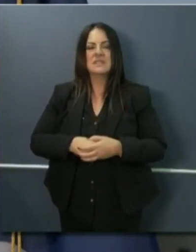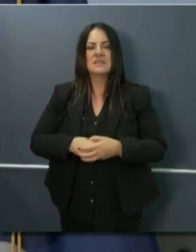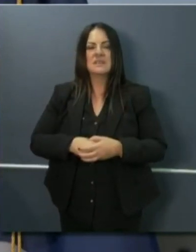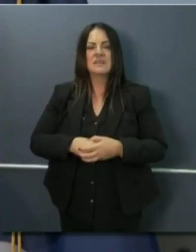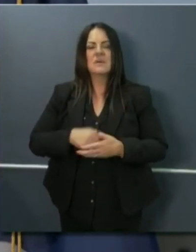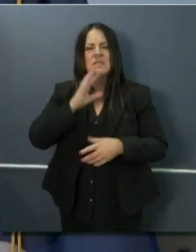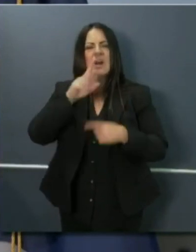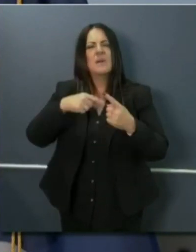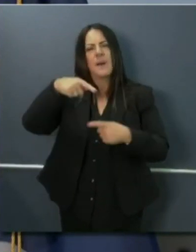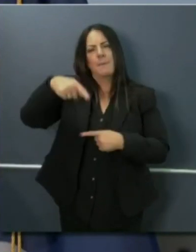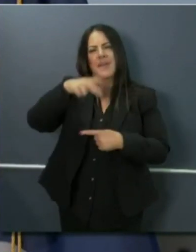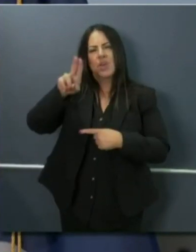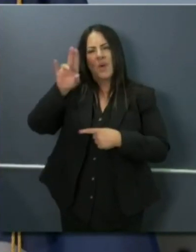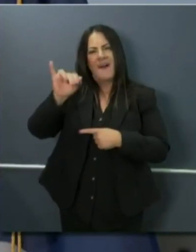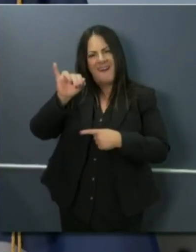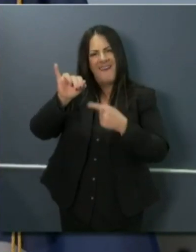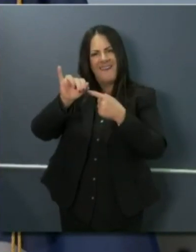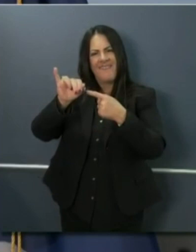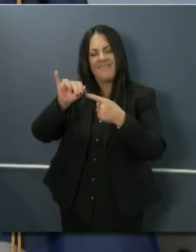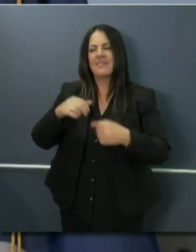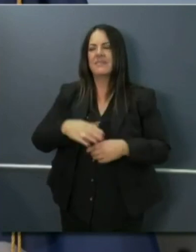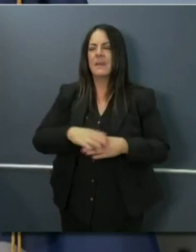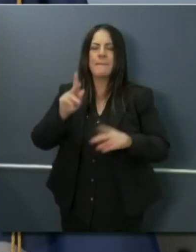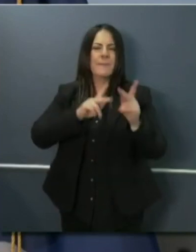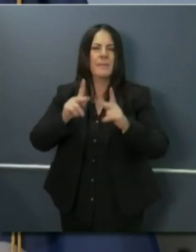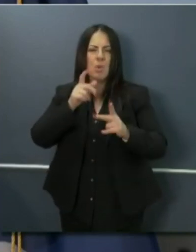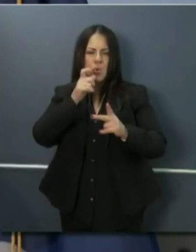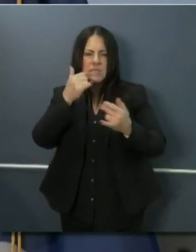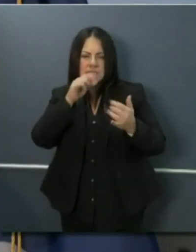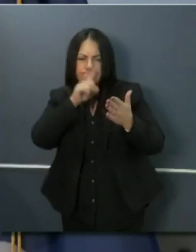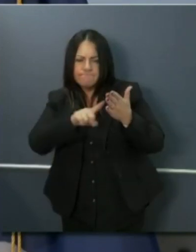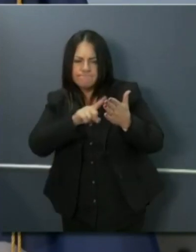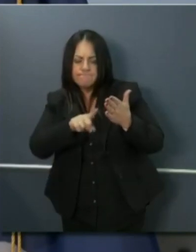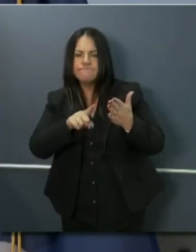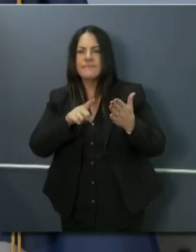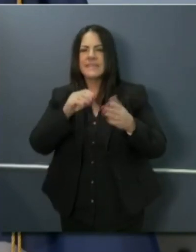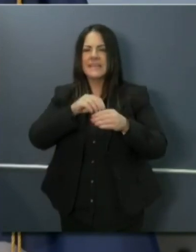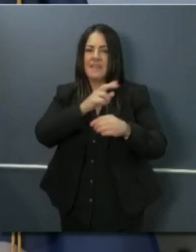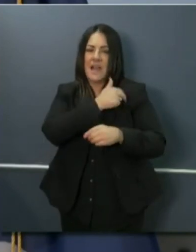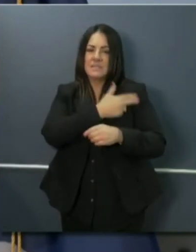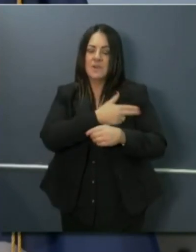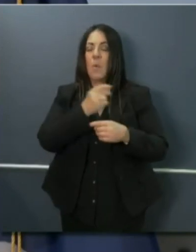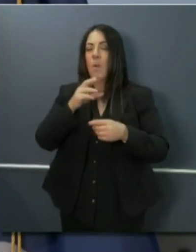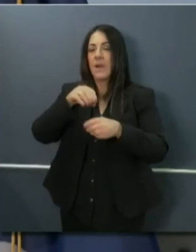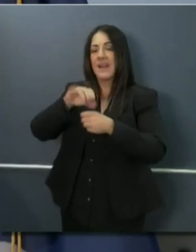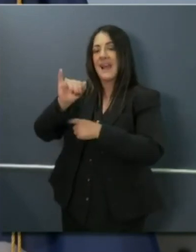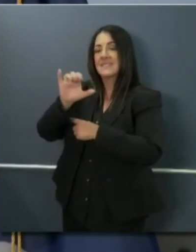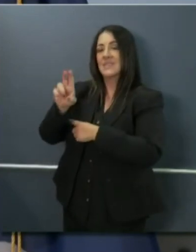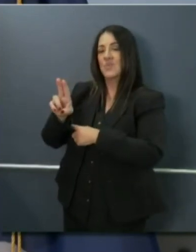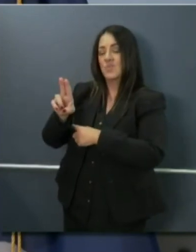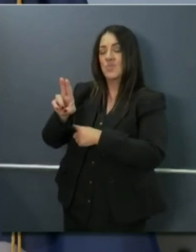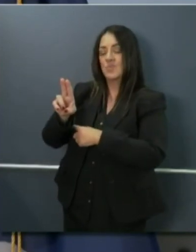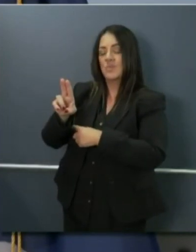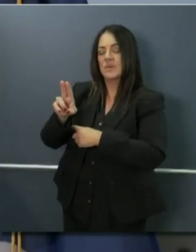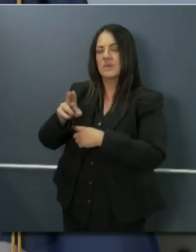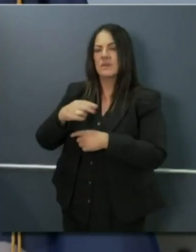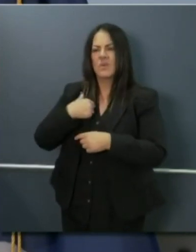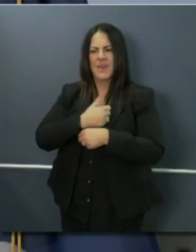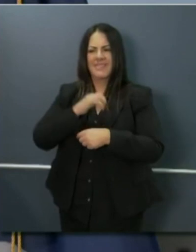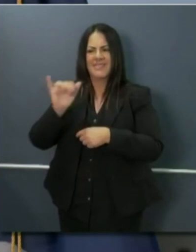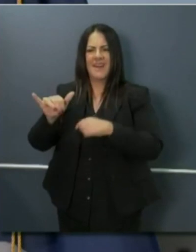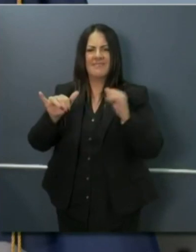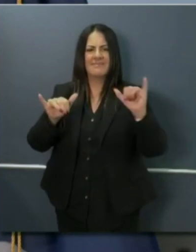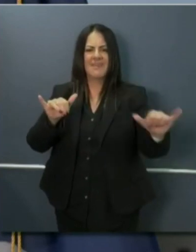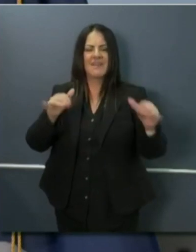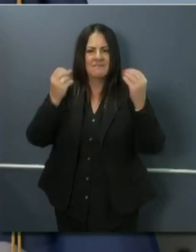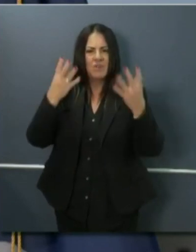reference, people under investigation within the hospital system in our ICUs that we have made public over the